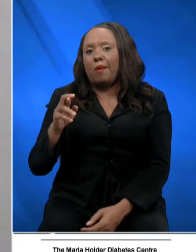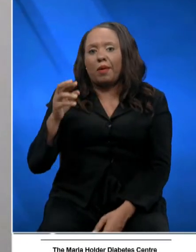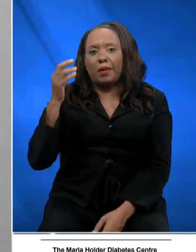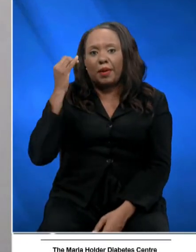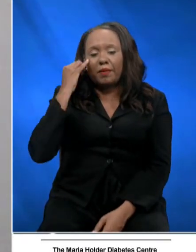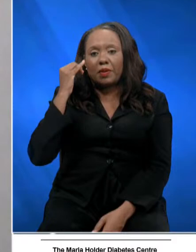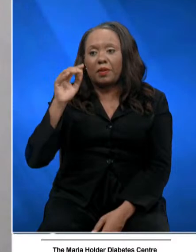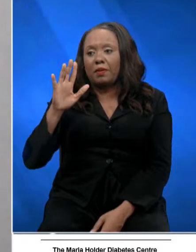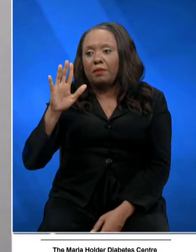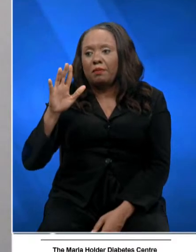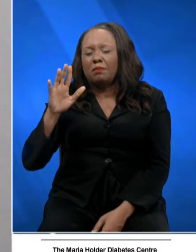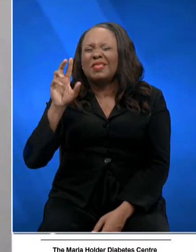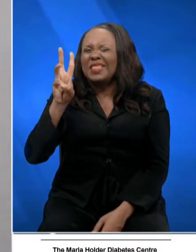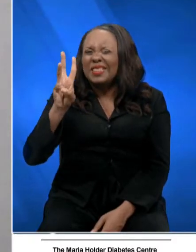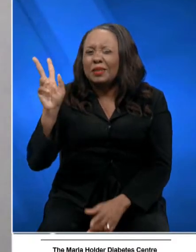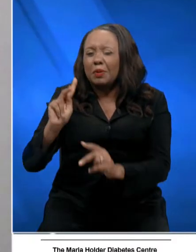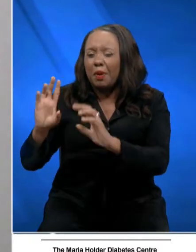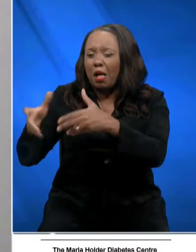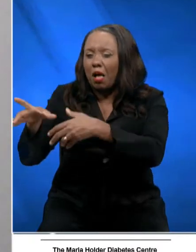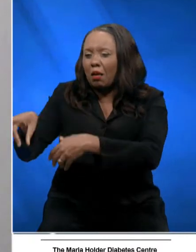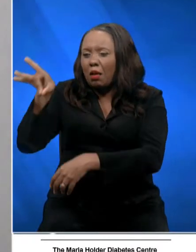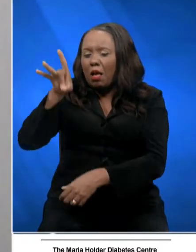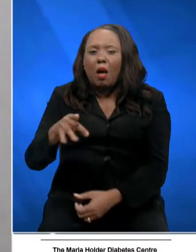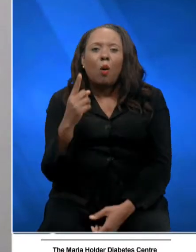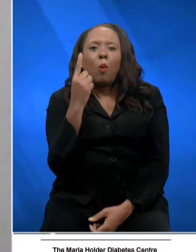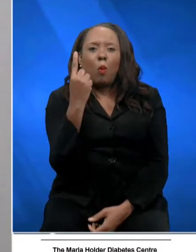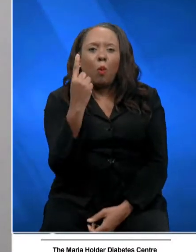that is actually a combination of stress,